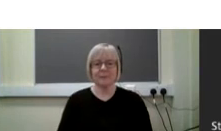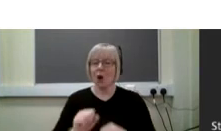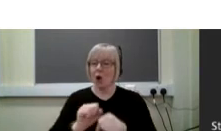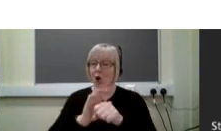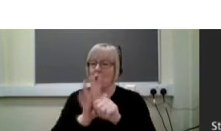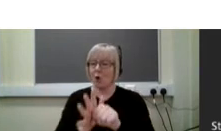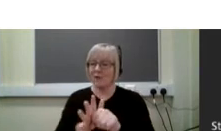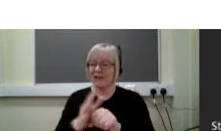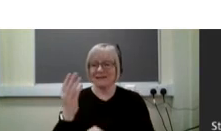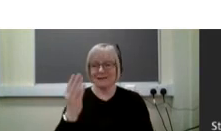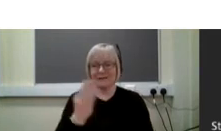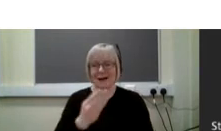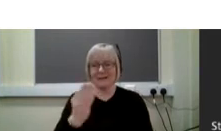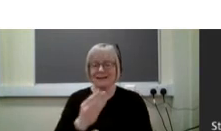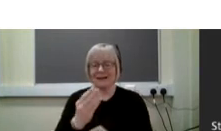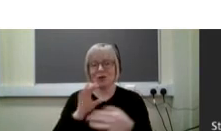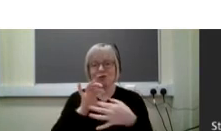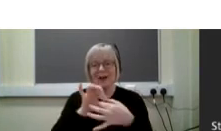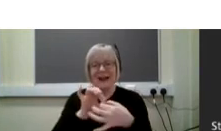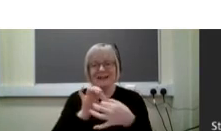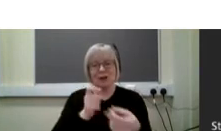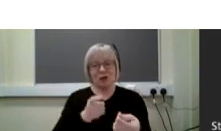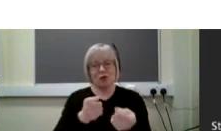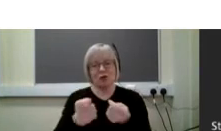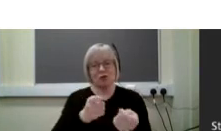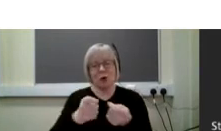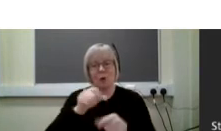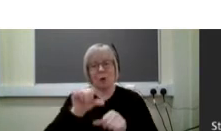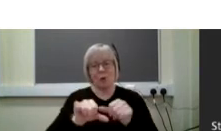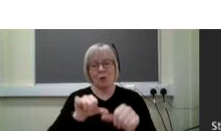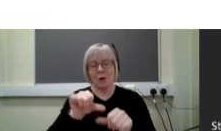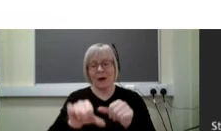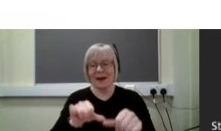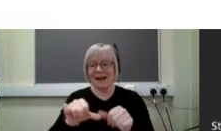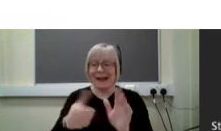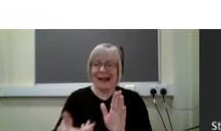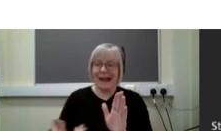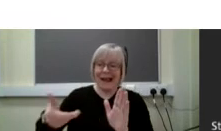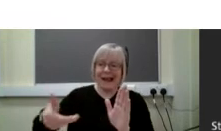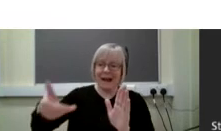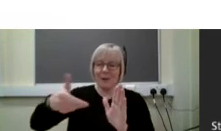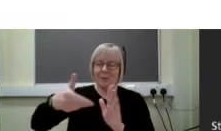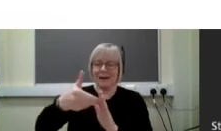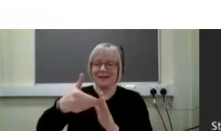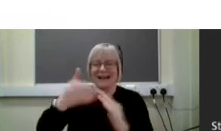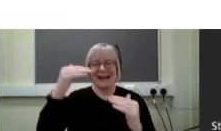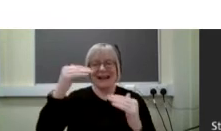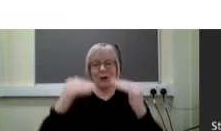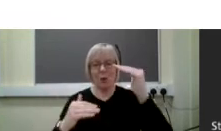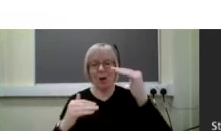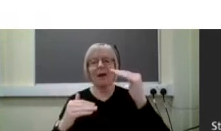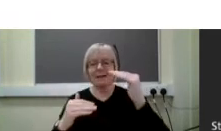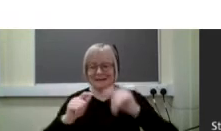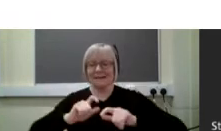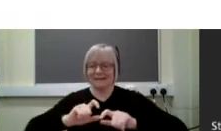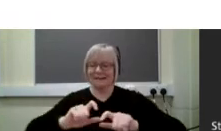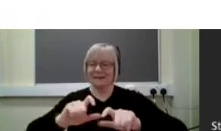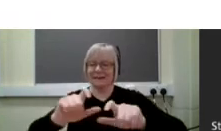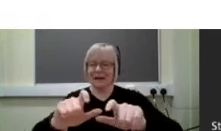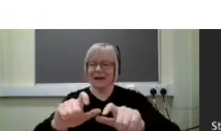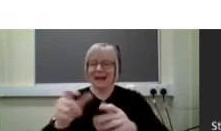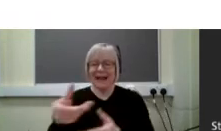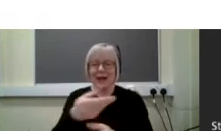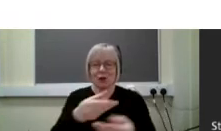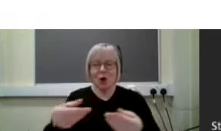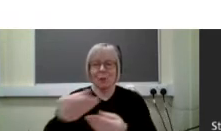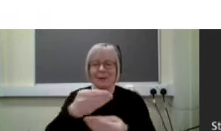COVID-19 and related control measures have exacerbated existing inequalities and resulted in increased social and economic deprivation,